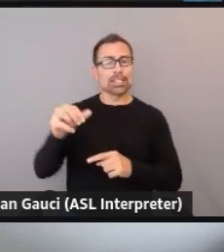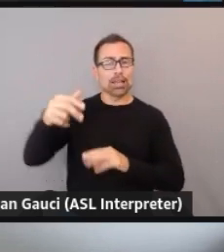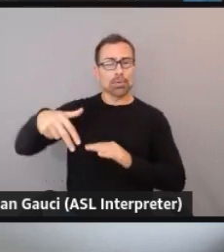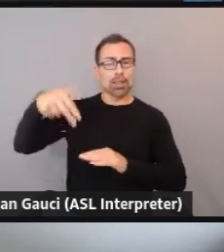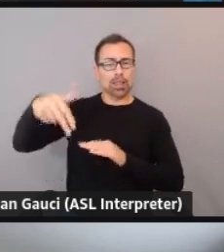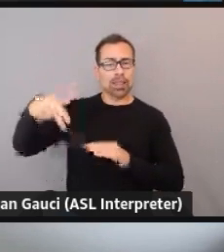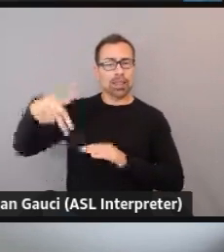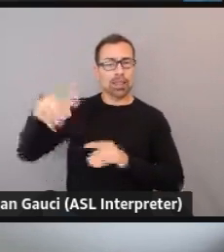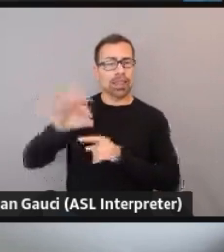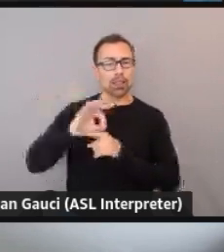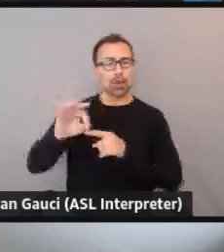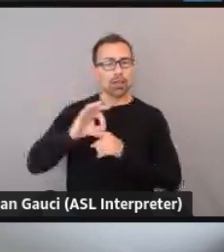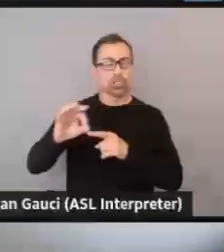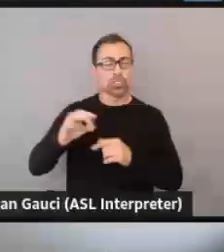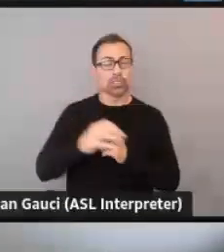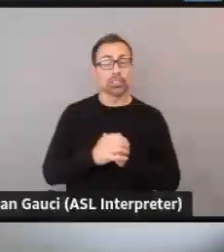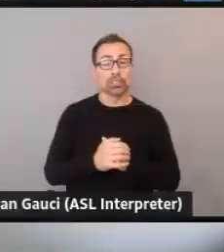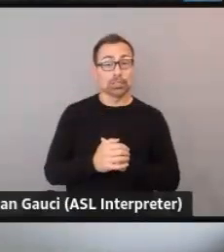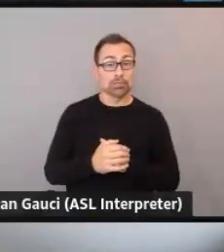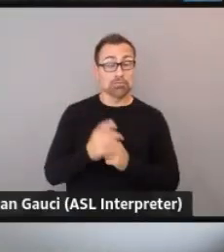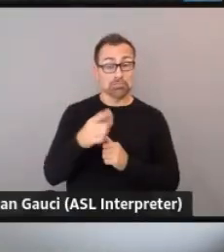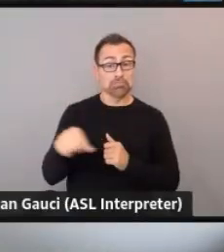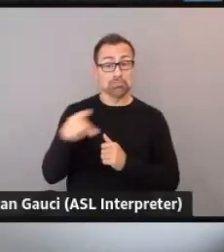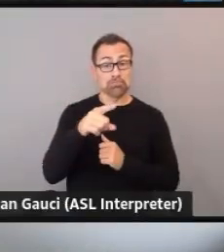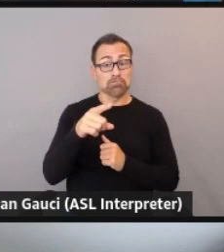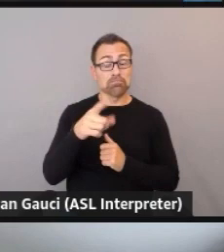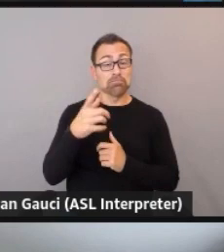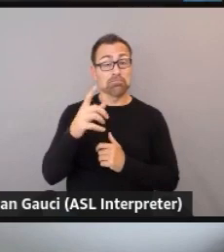it. So if you look, these are examples